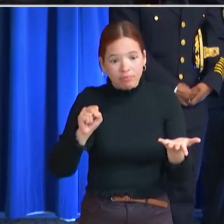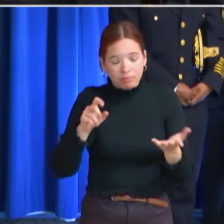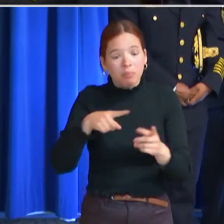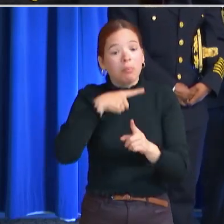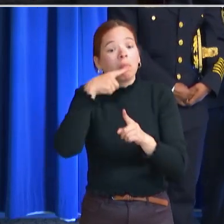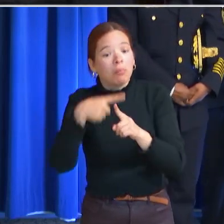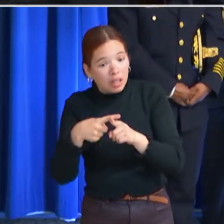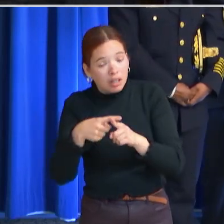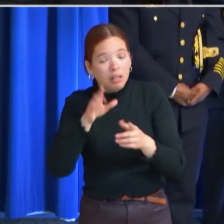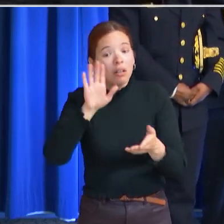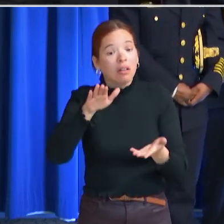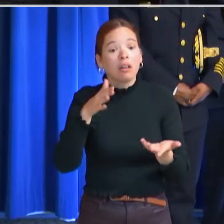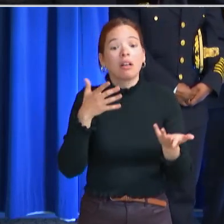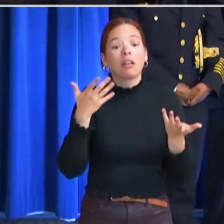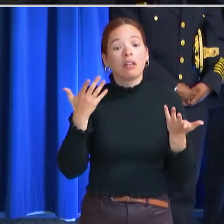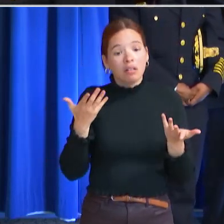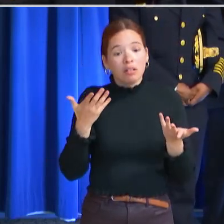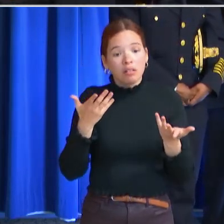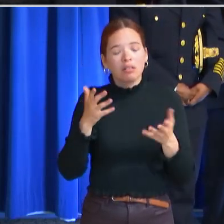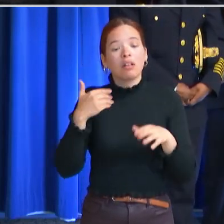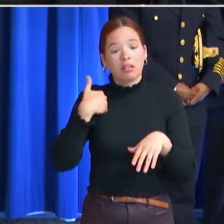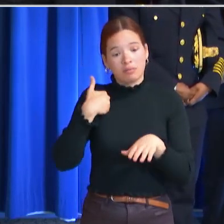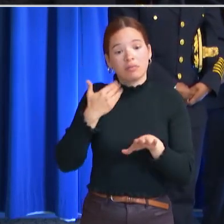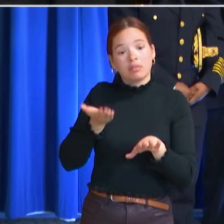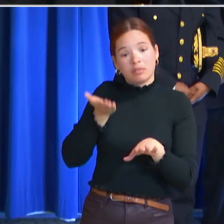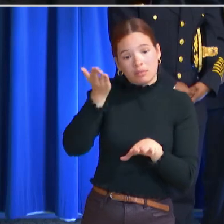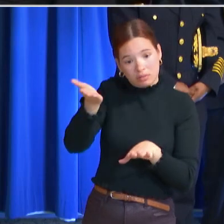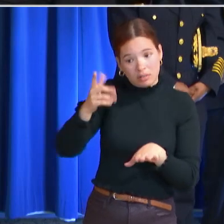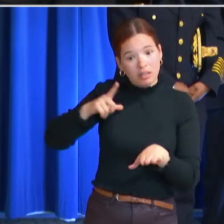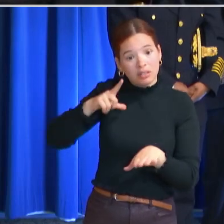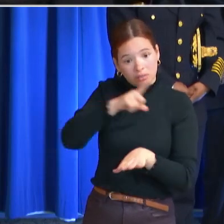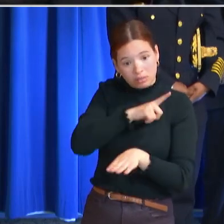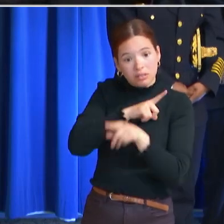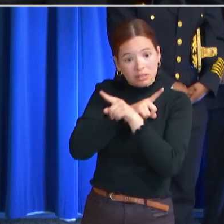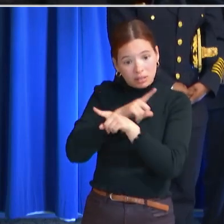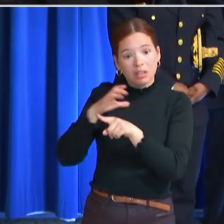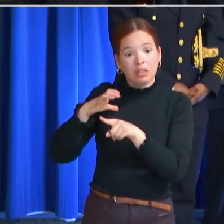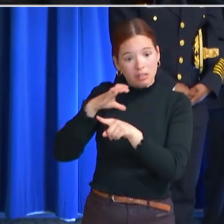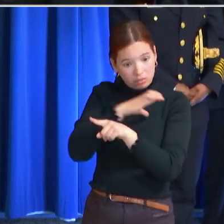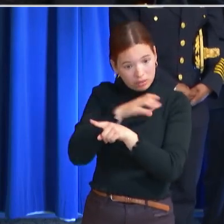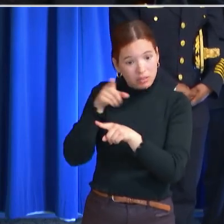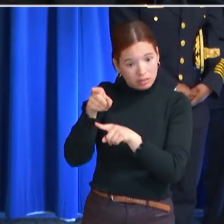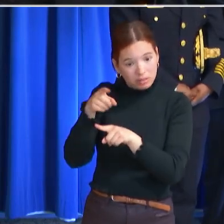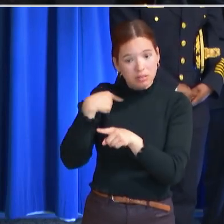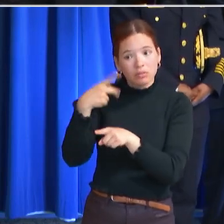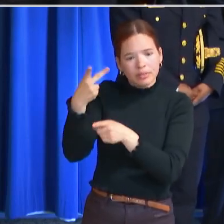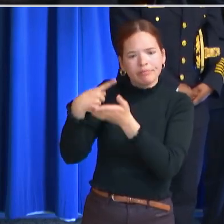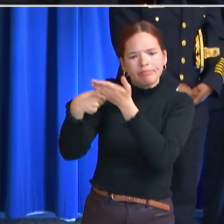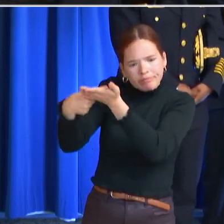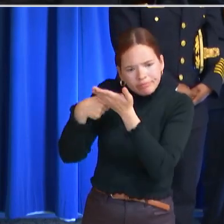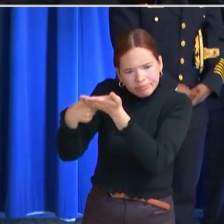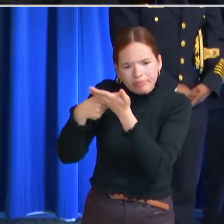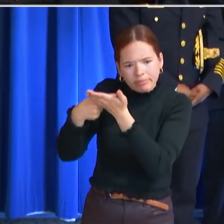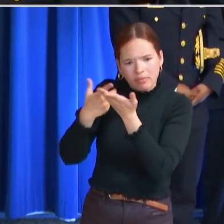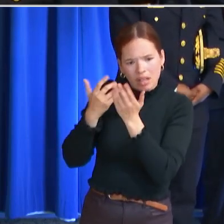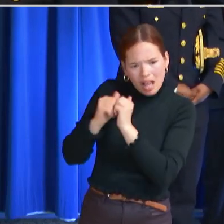introduce a piece of legislation to the council, having talked to all of our partners about where we think there are